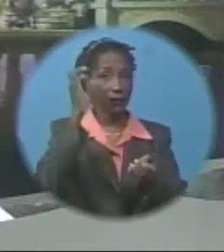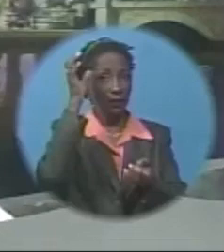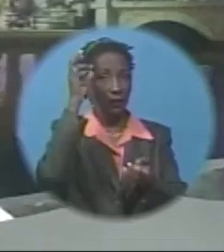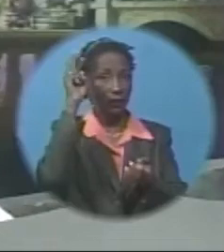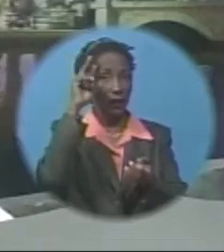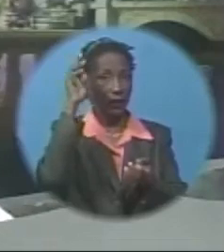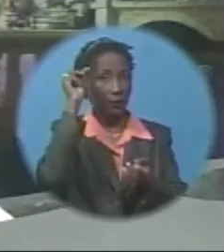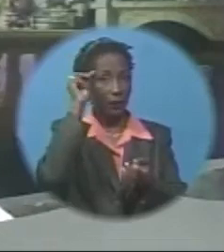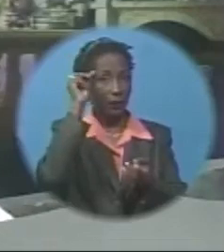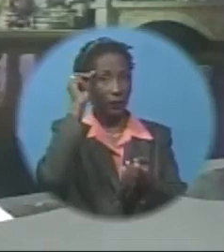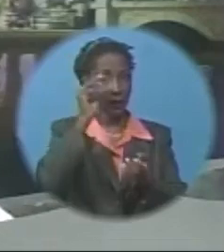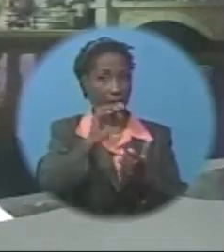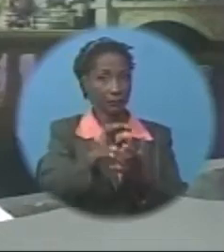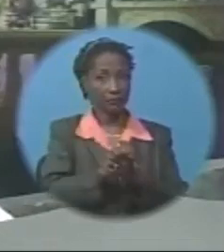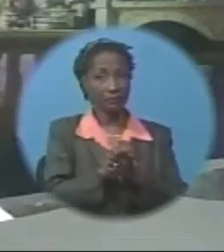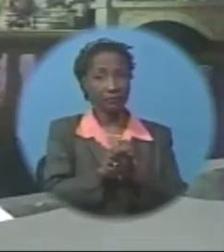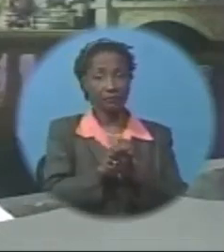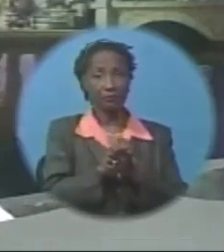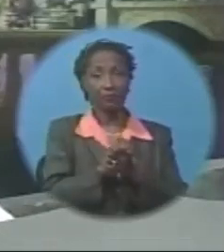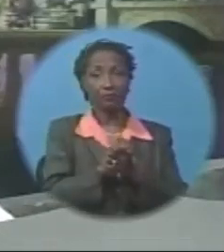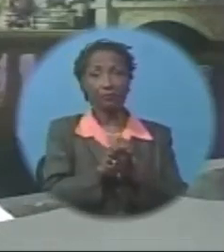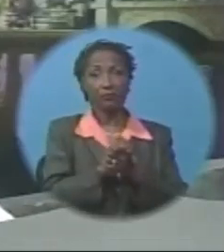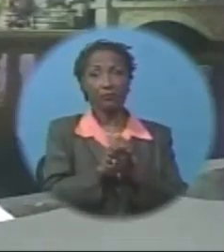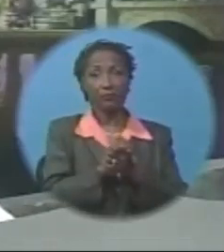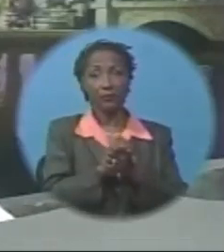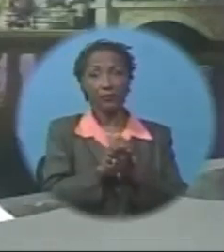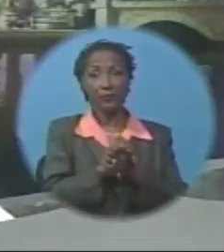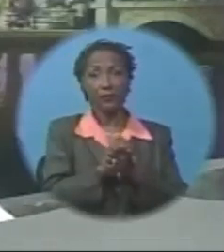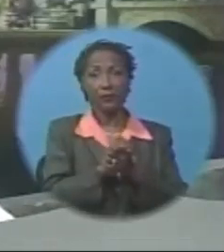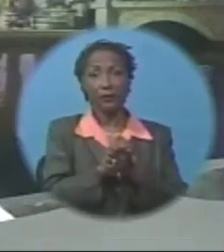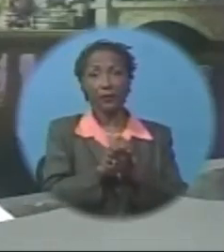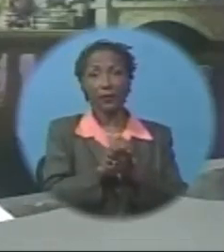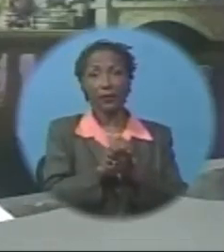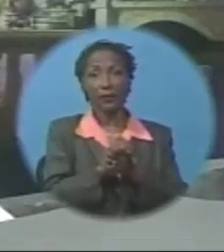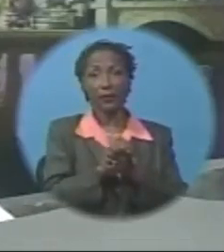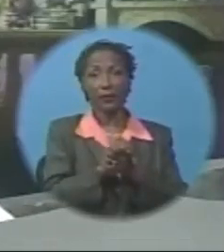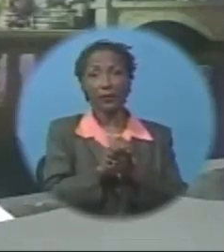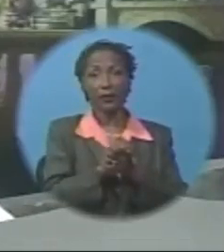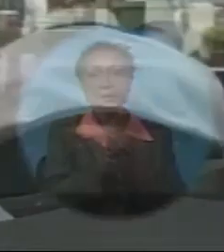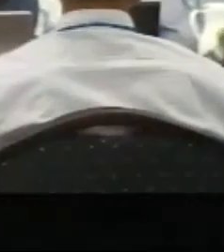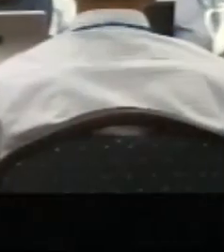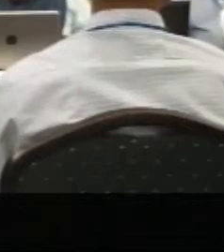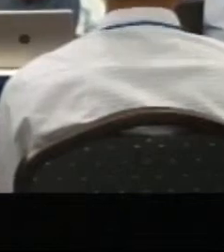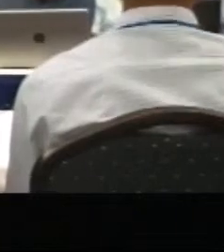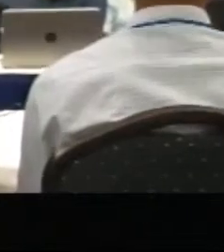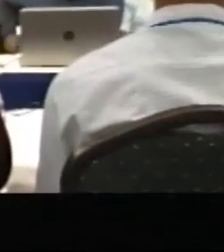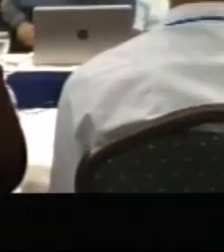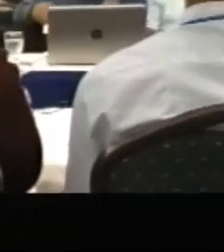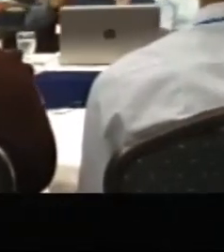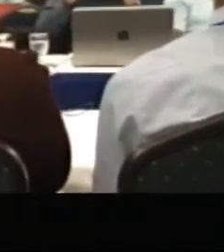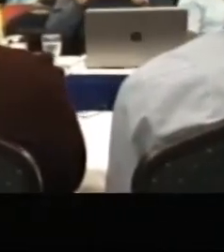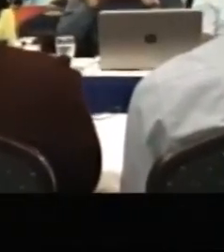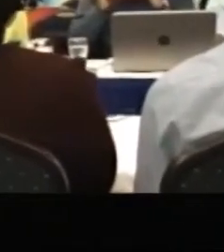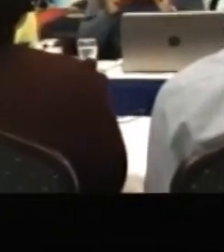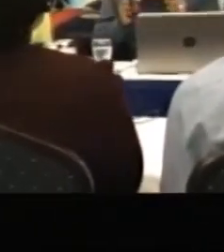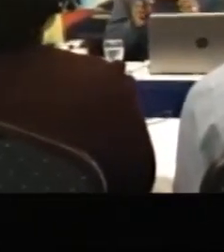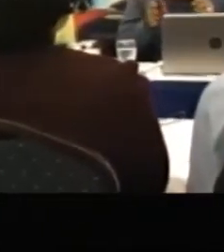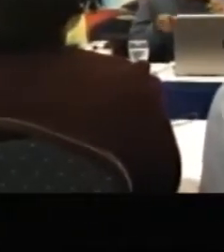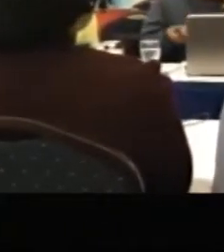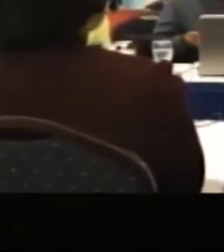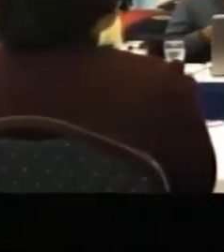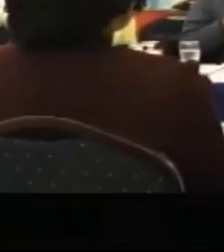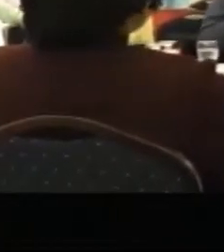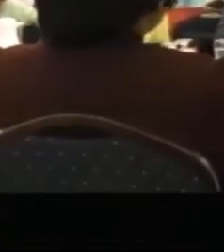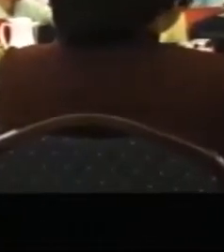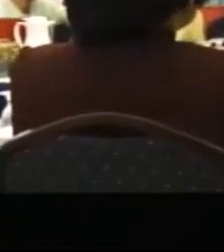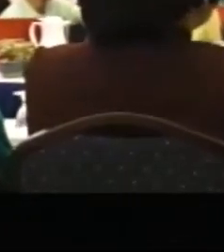was speaking on the sidelines of a training course for media persons held by the Caribbean Institute for Meteorology and Hydrology in St. Vincent.